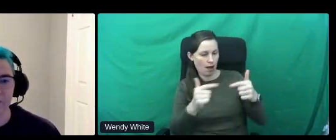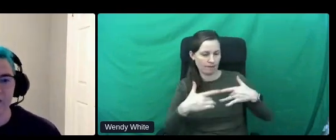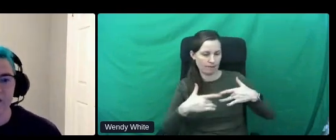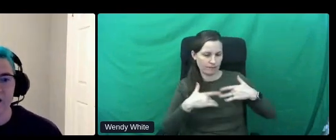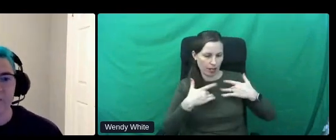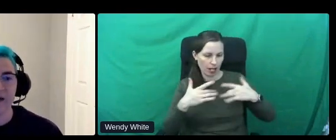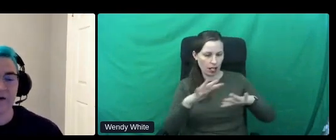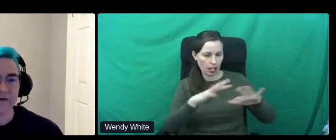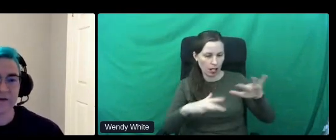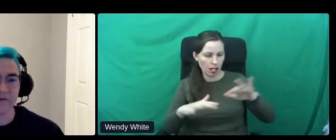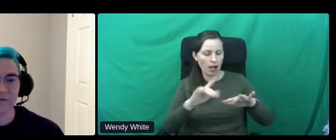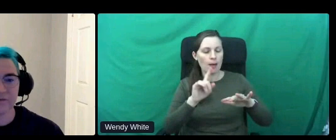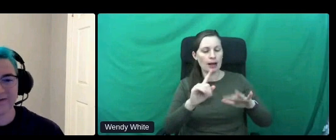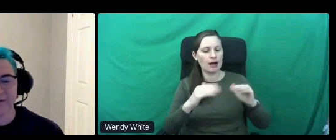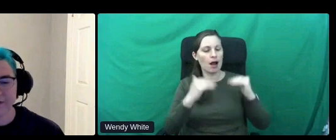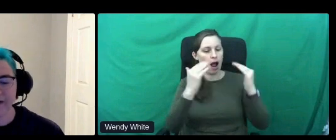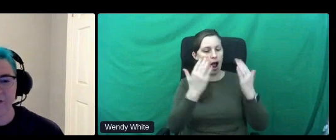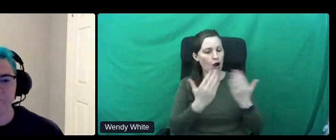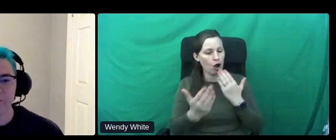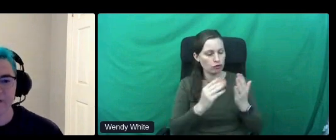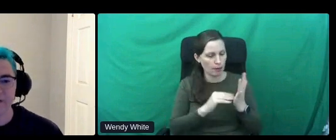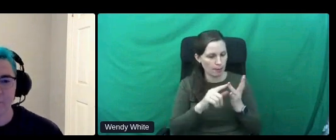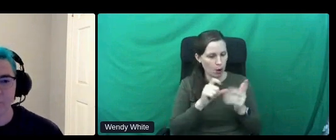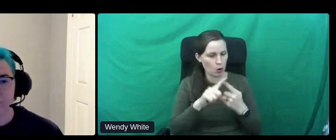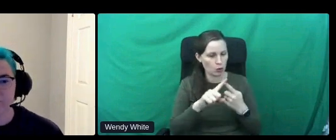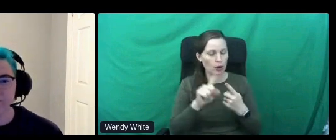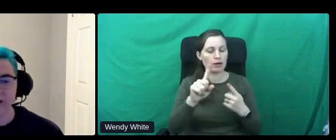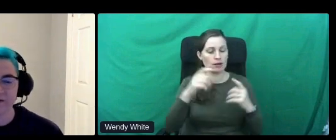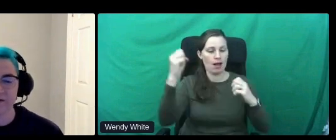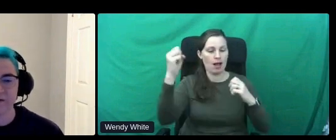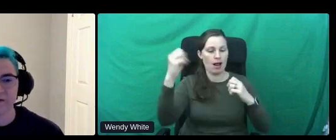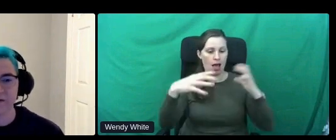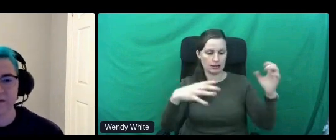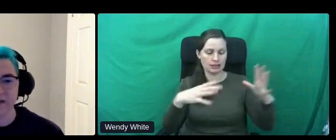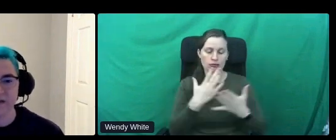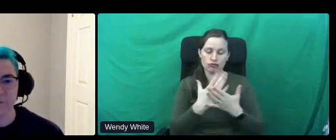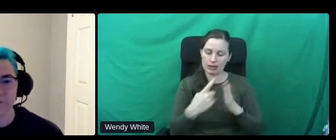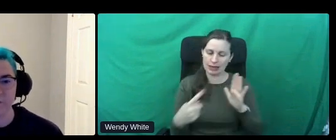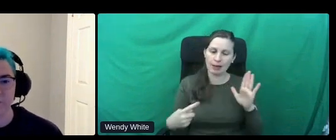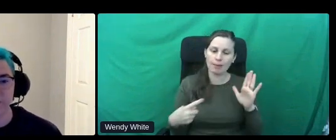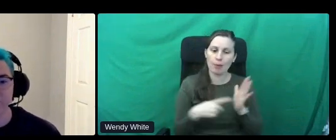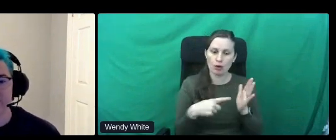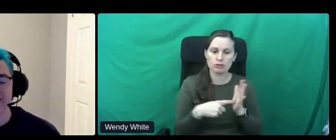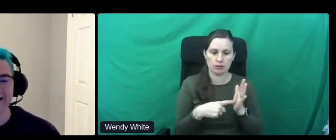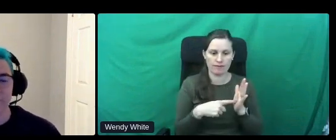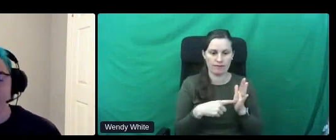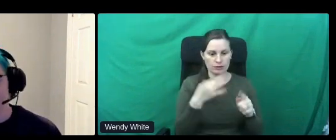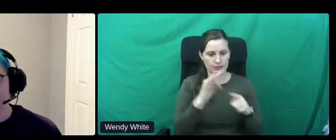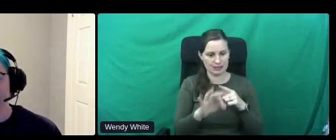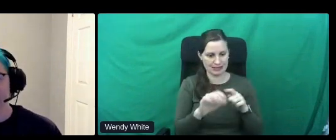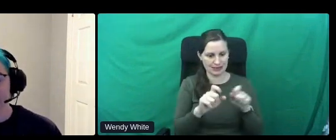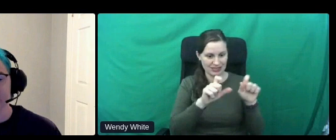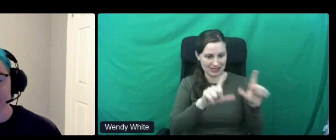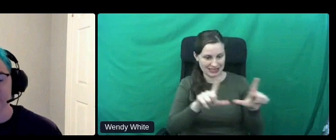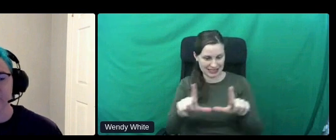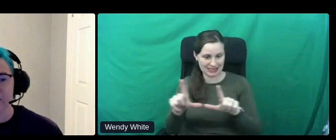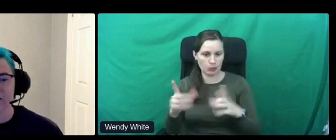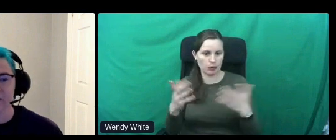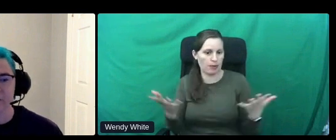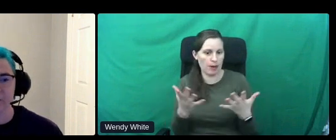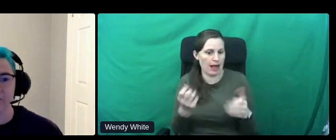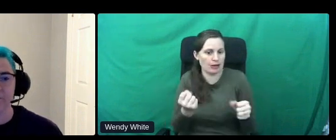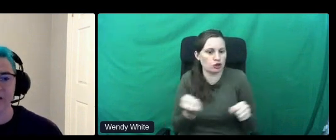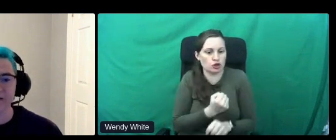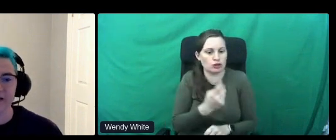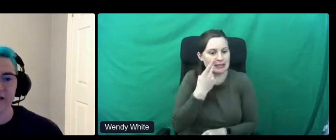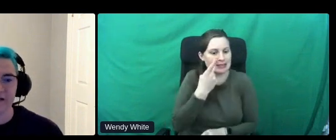mode, and also lighting plays an important factor in certain scenes in which player is not supposed to see things, and